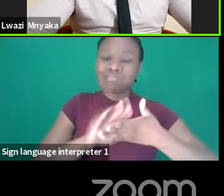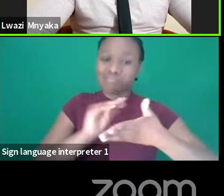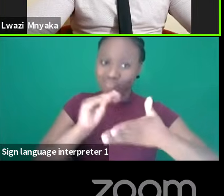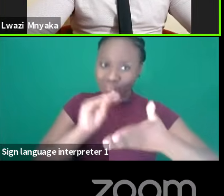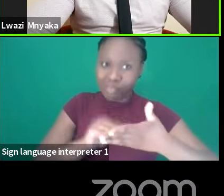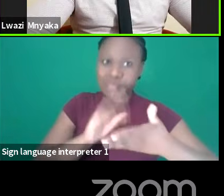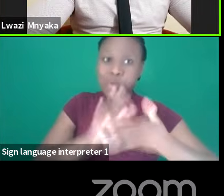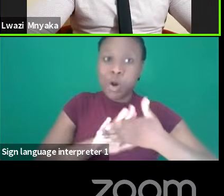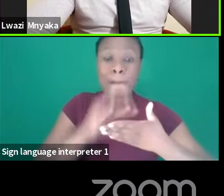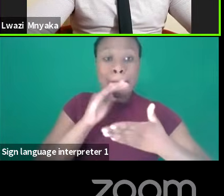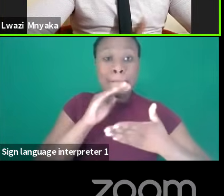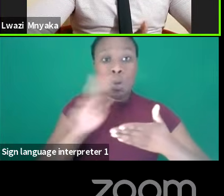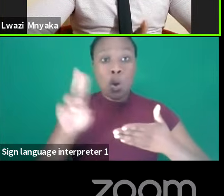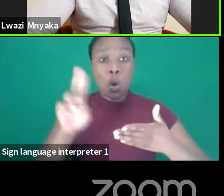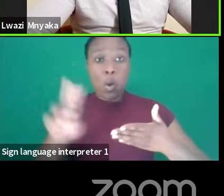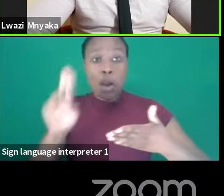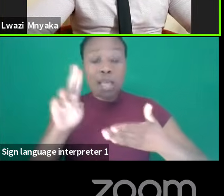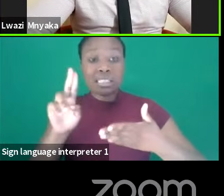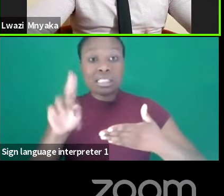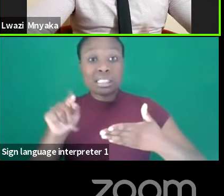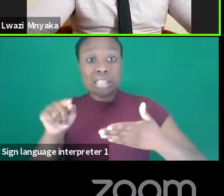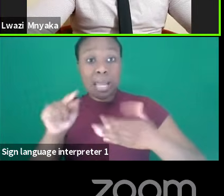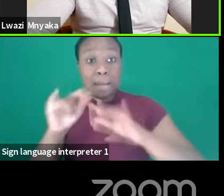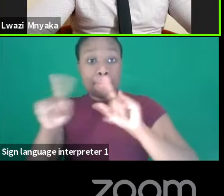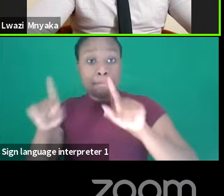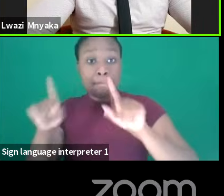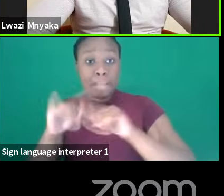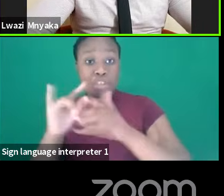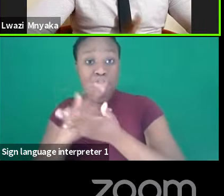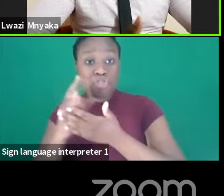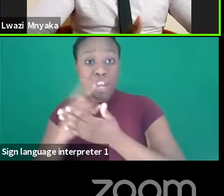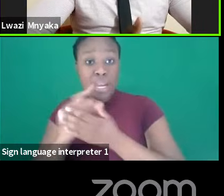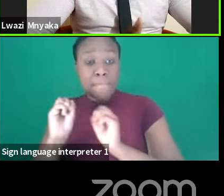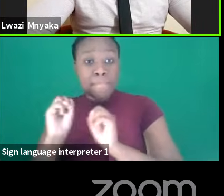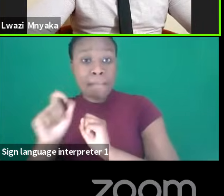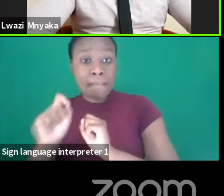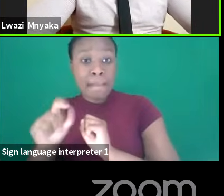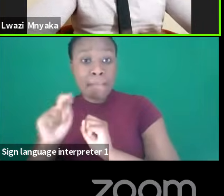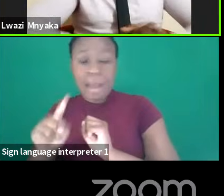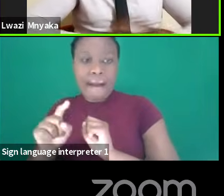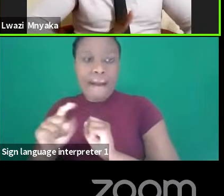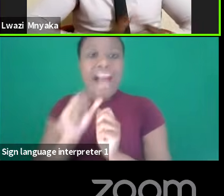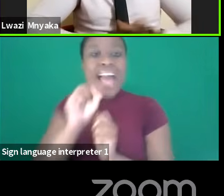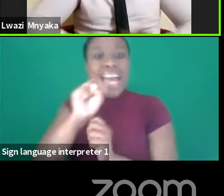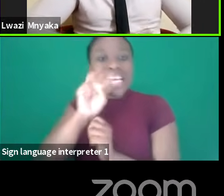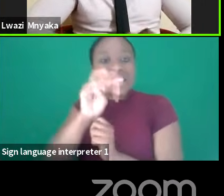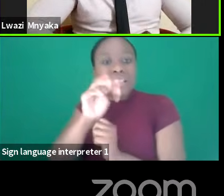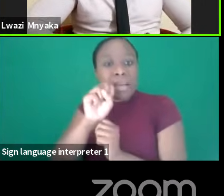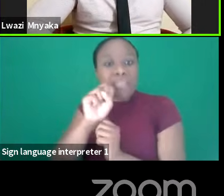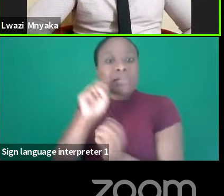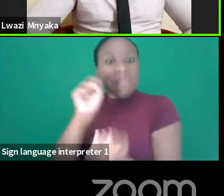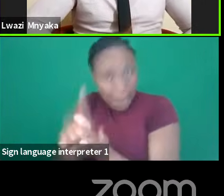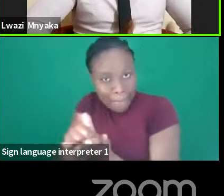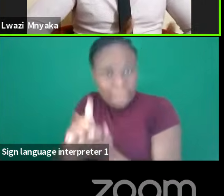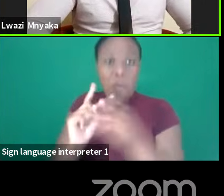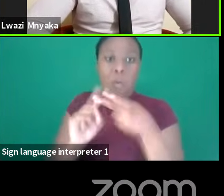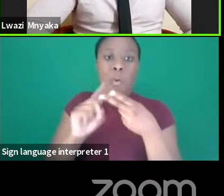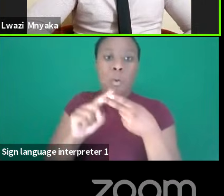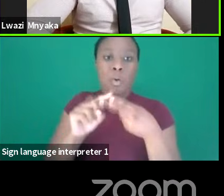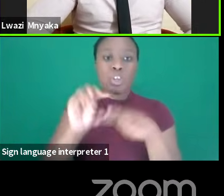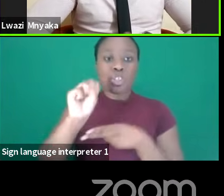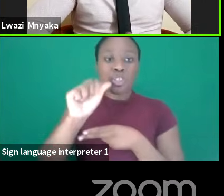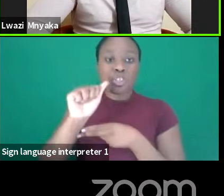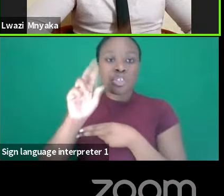chatbot, but you can by sending an SMS, or you can go to the SARS website and book an appointment. When you